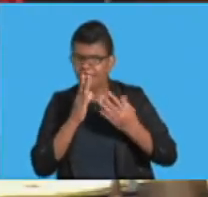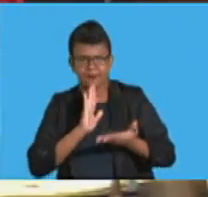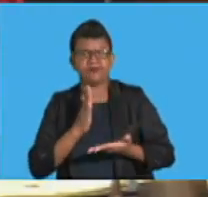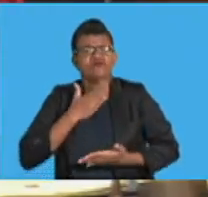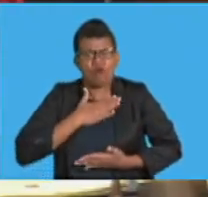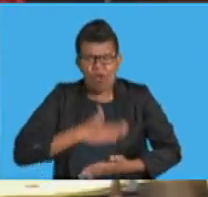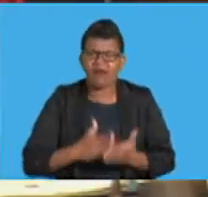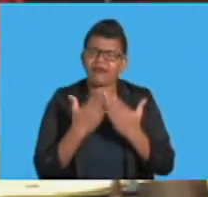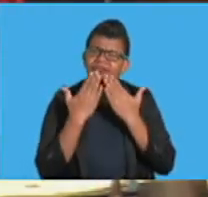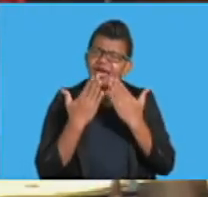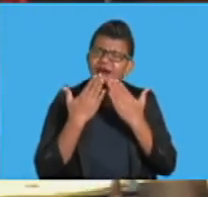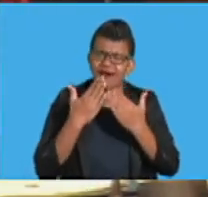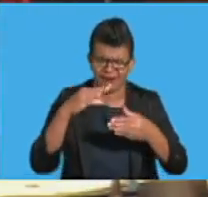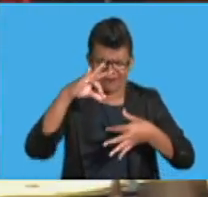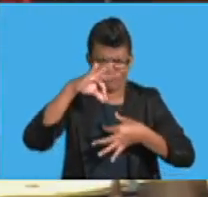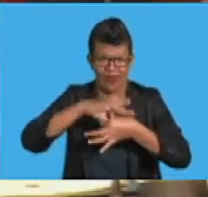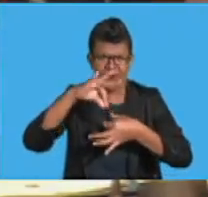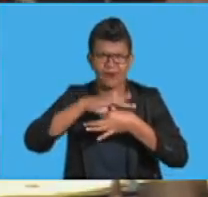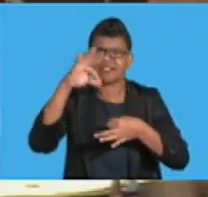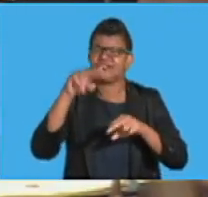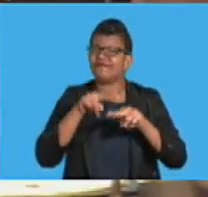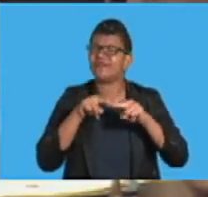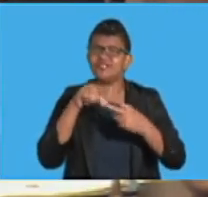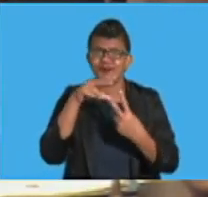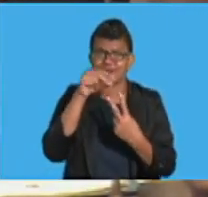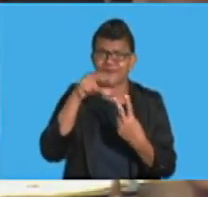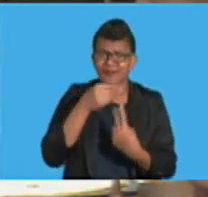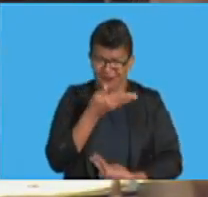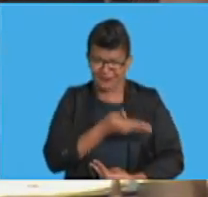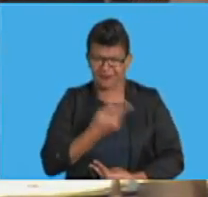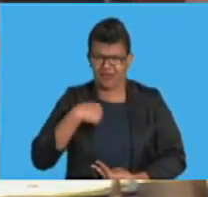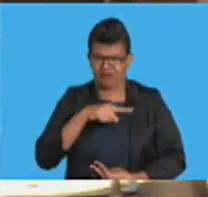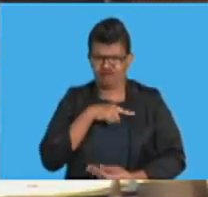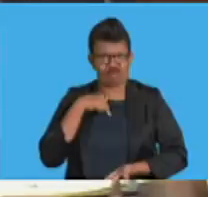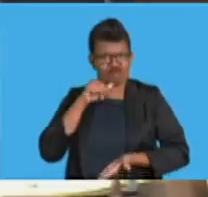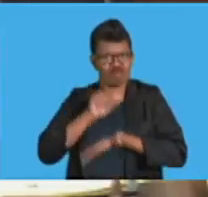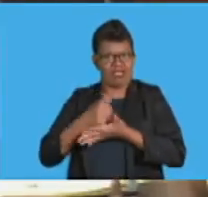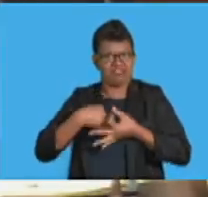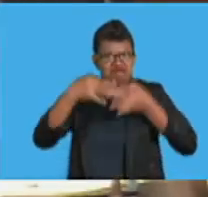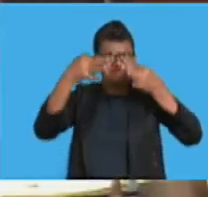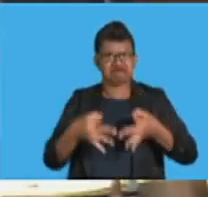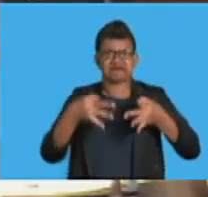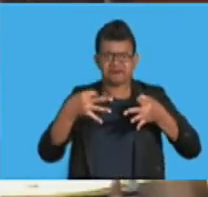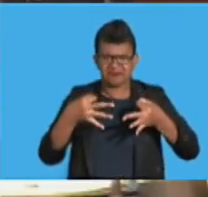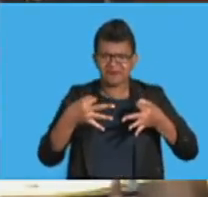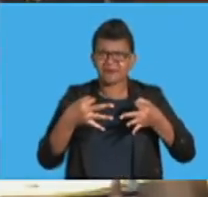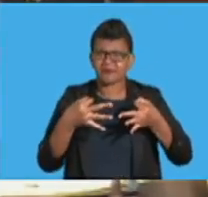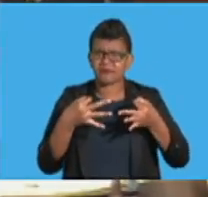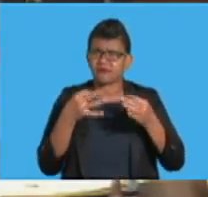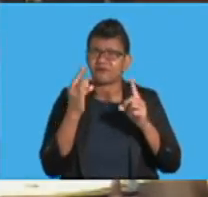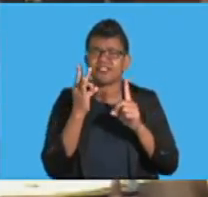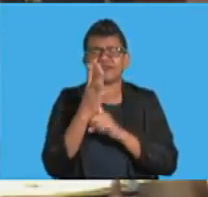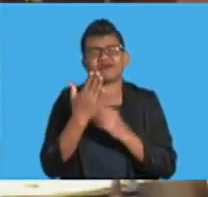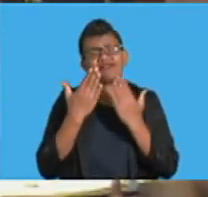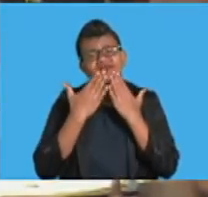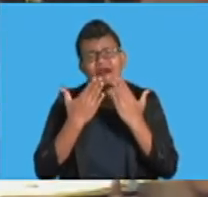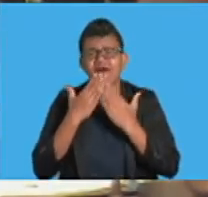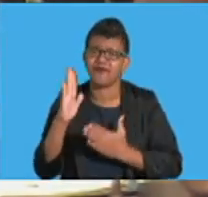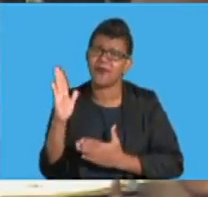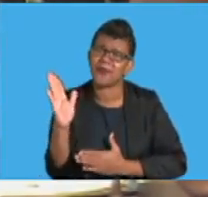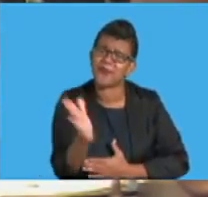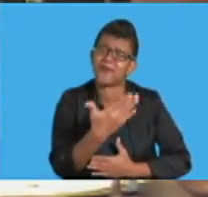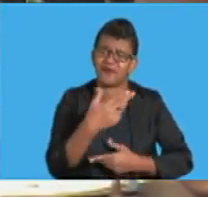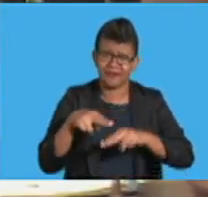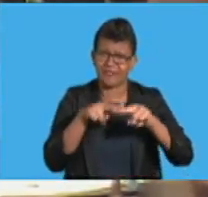had the wisdom to choose the right option for our government. I'd also like to put on record a special thanks to all our candidates during the